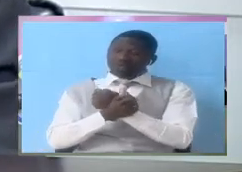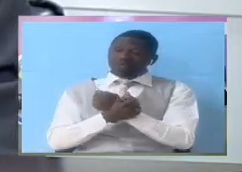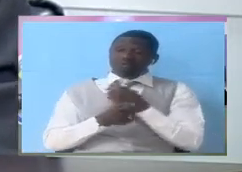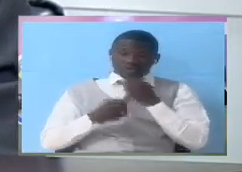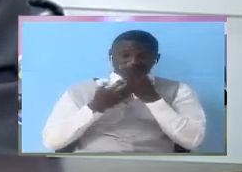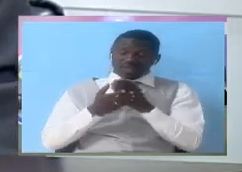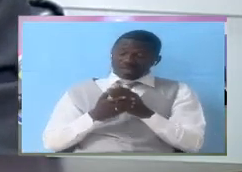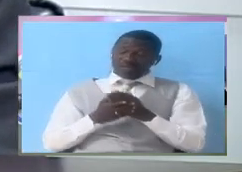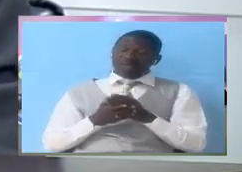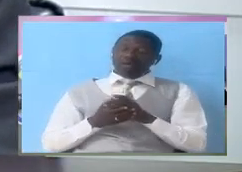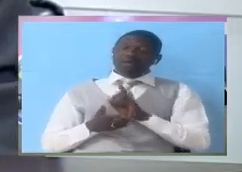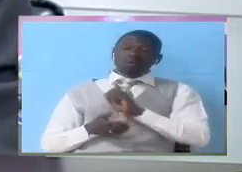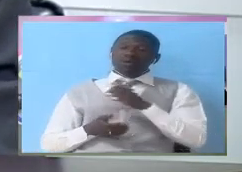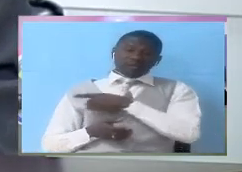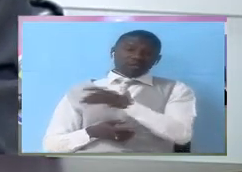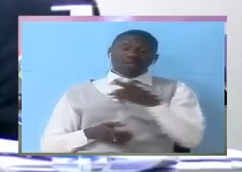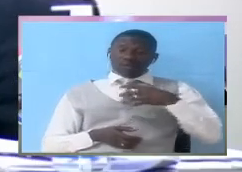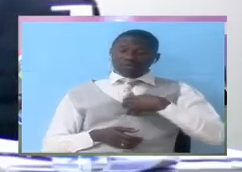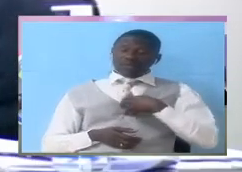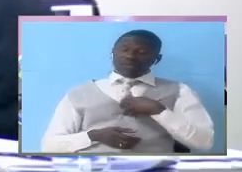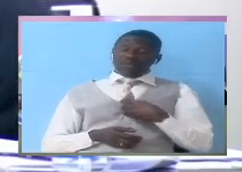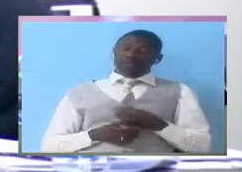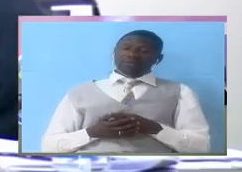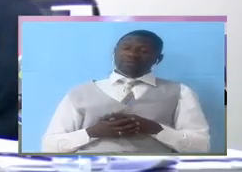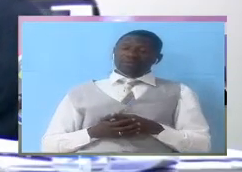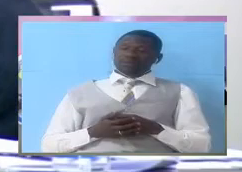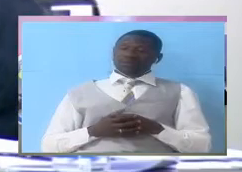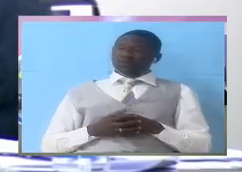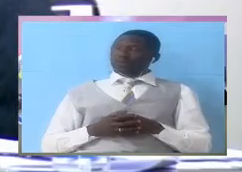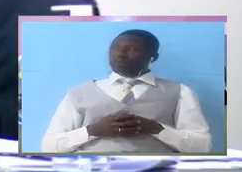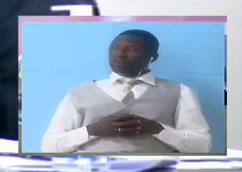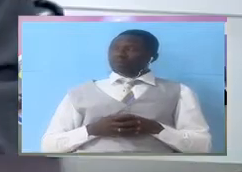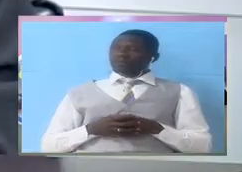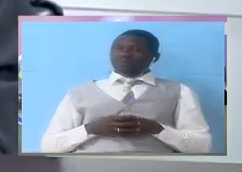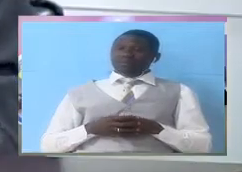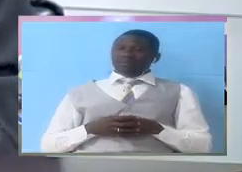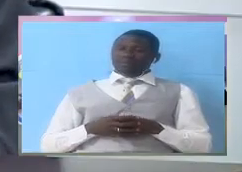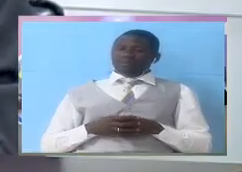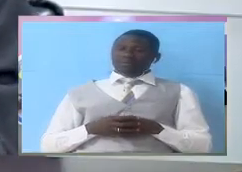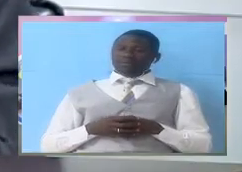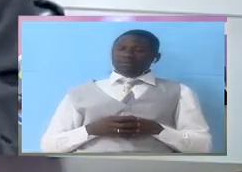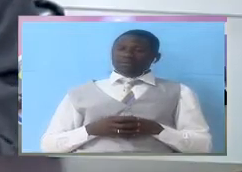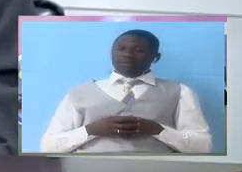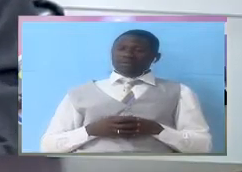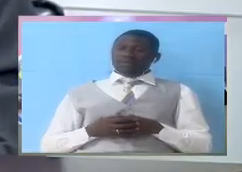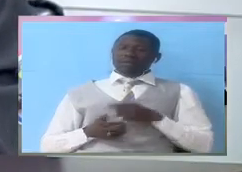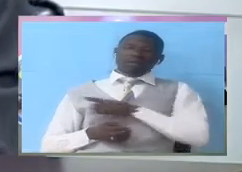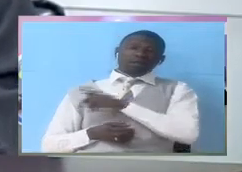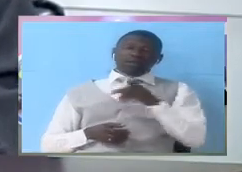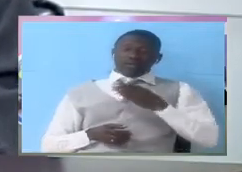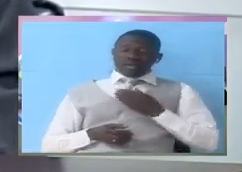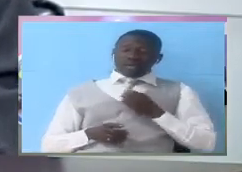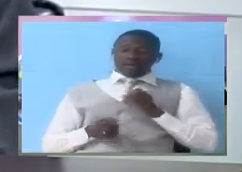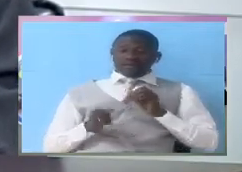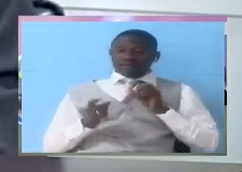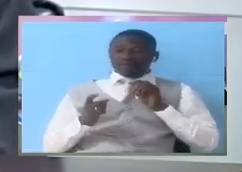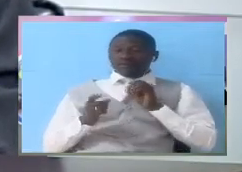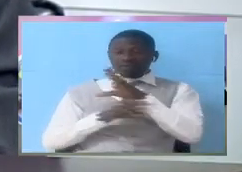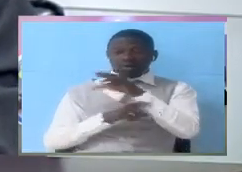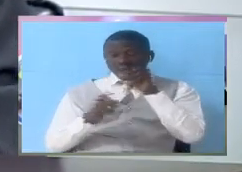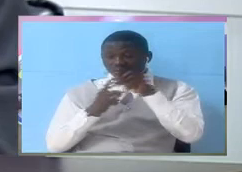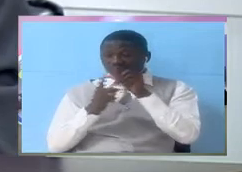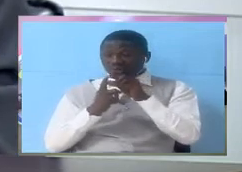ñi japp ñu wax dëgg ji nga xamné loolu lañ bëgga dégg ñom. Could you take that again? Mën nga ko jël. Had orders from their boss. Ñi am